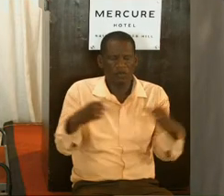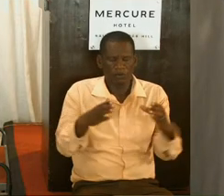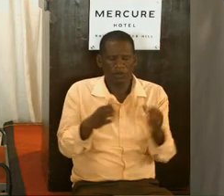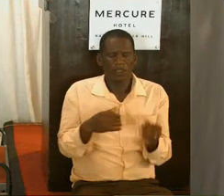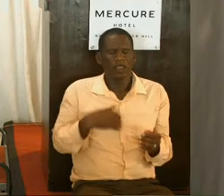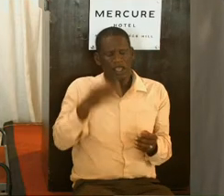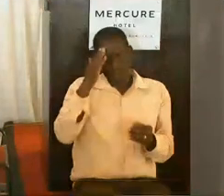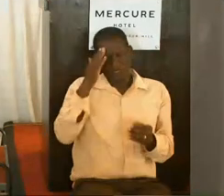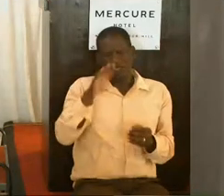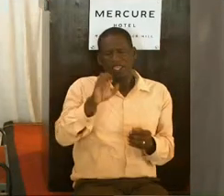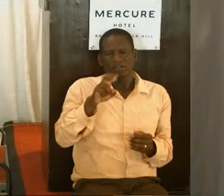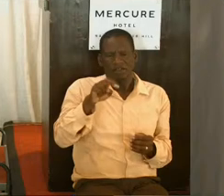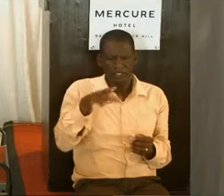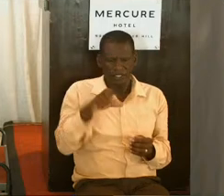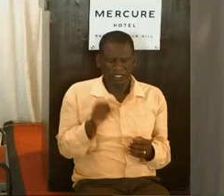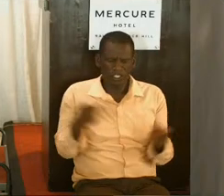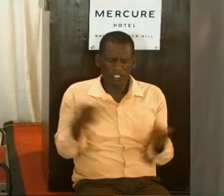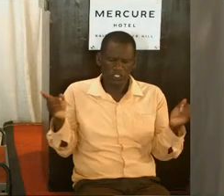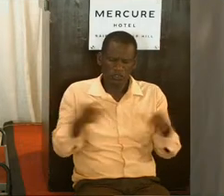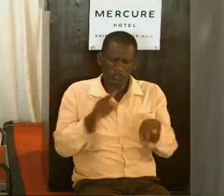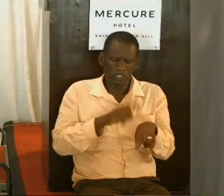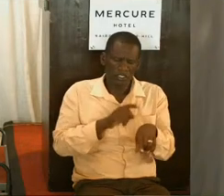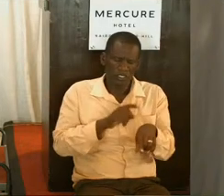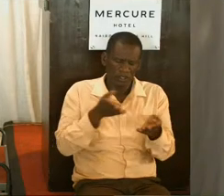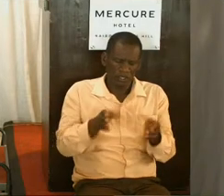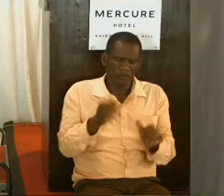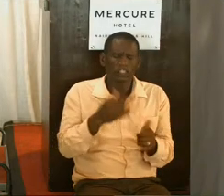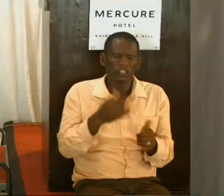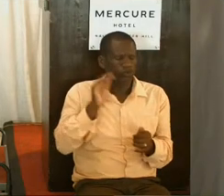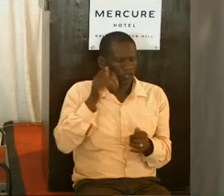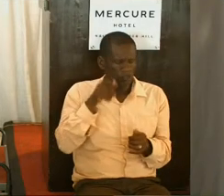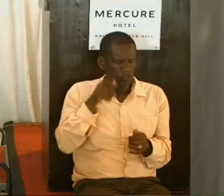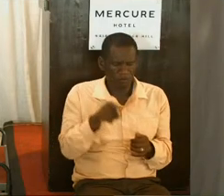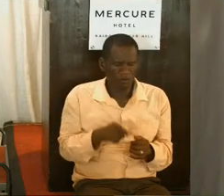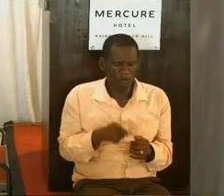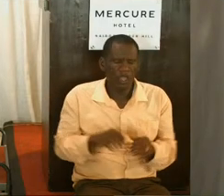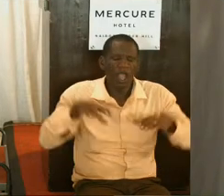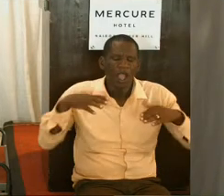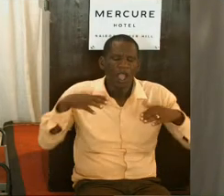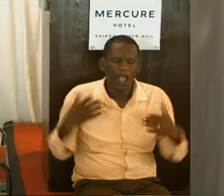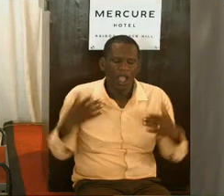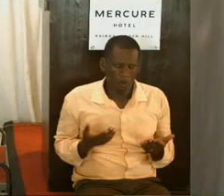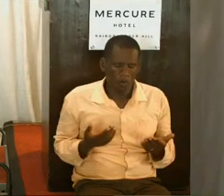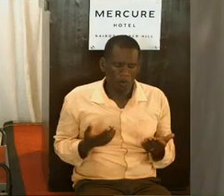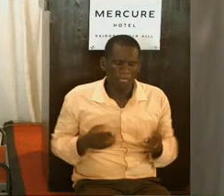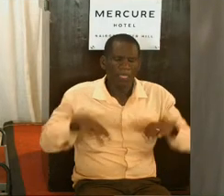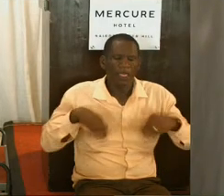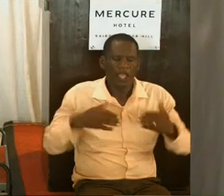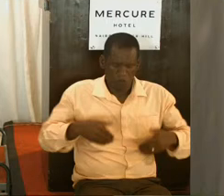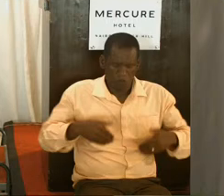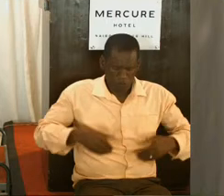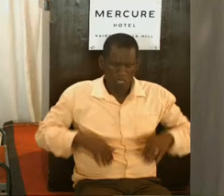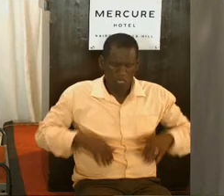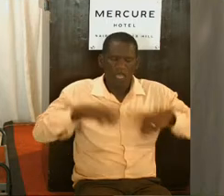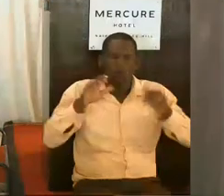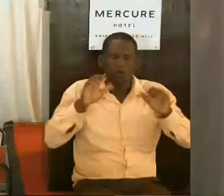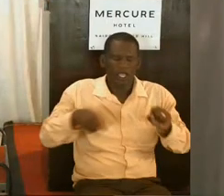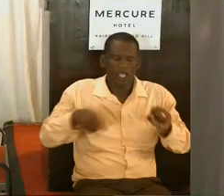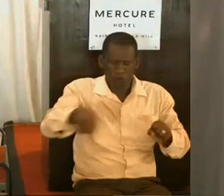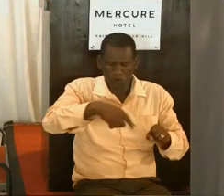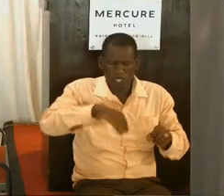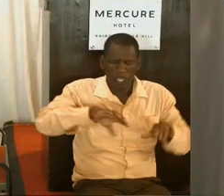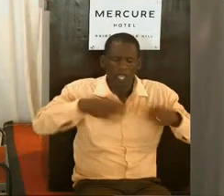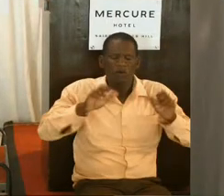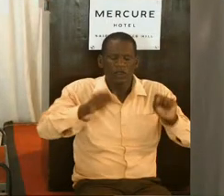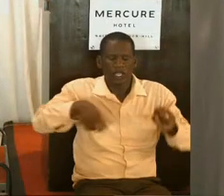I think Evans the short thing that I want to hear from you is how youth how do we how